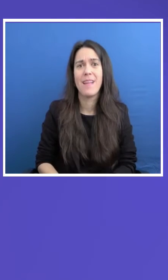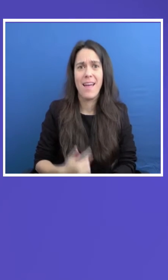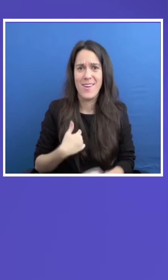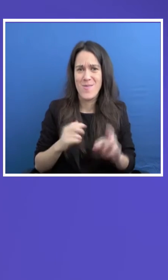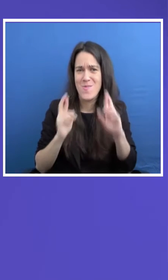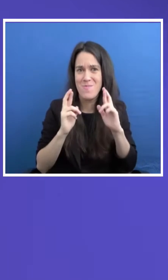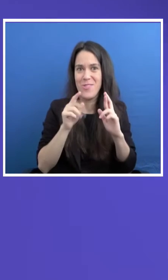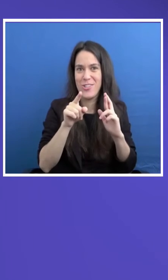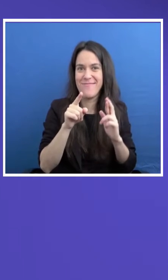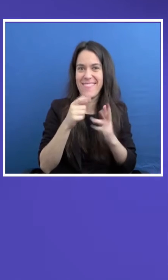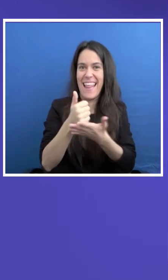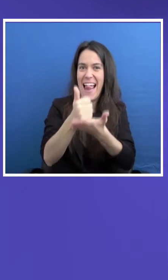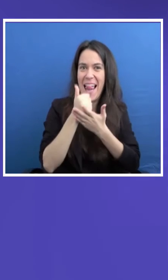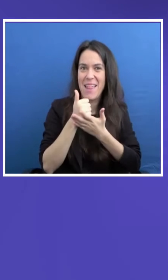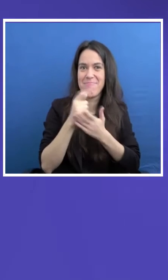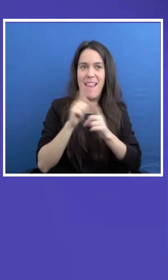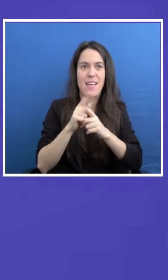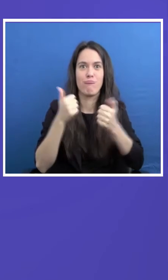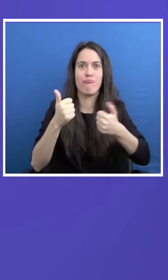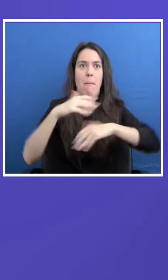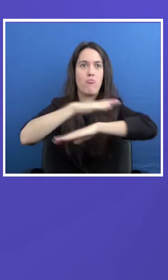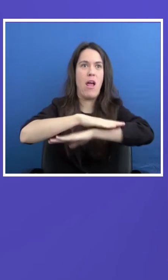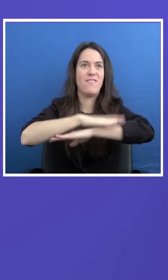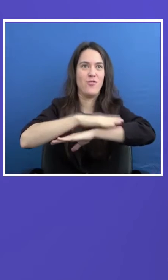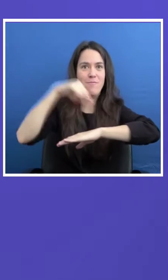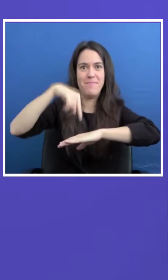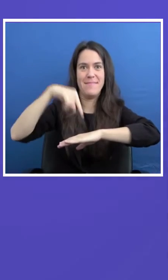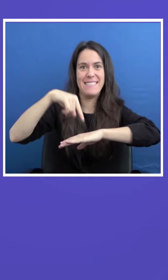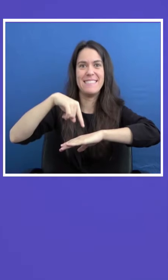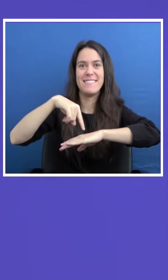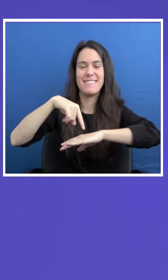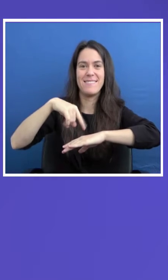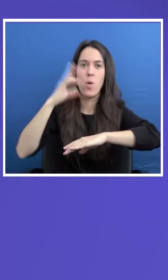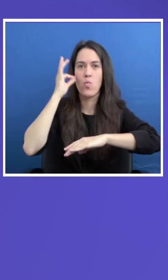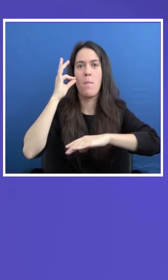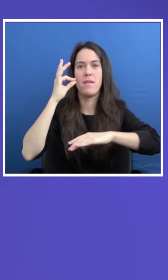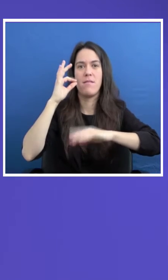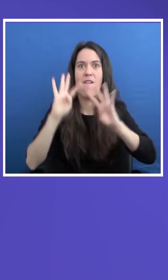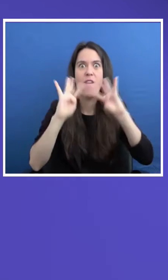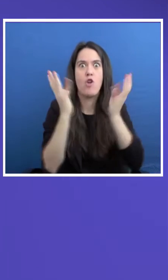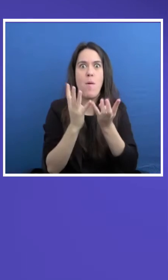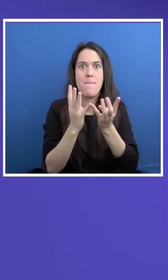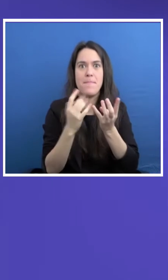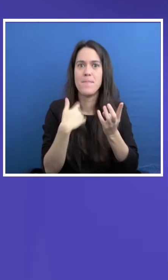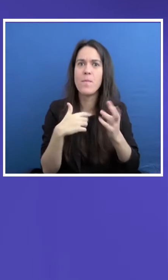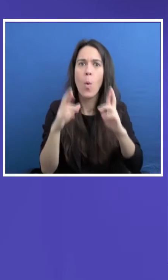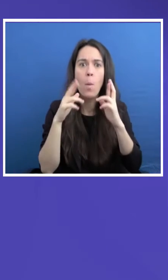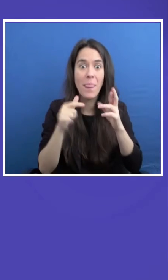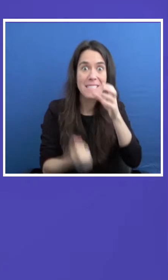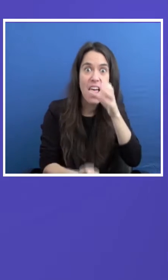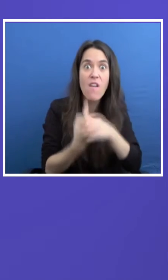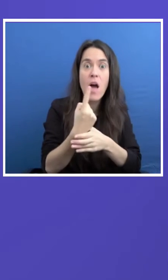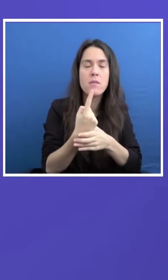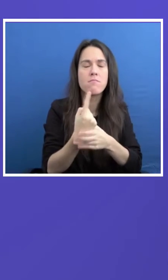a platform. Let's try to come out from this event with a kind of